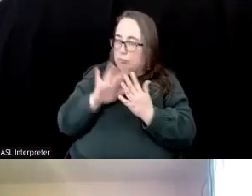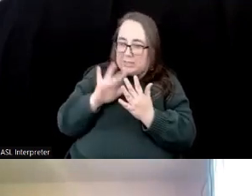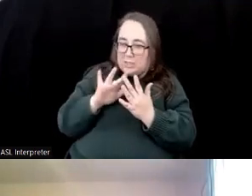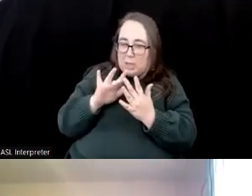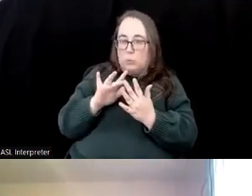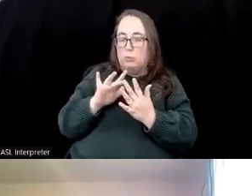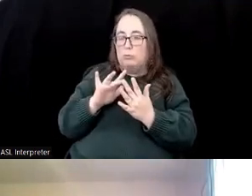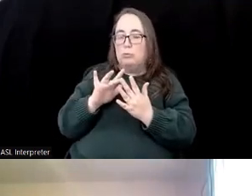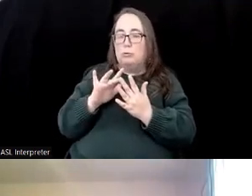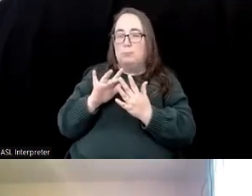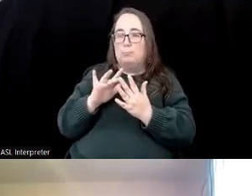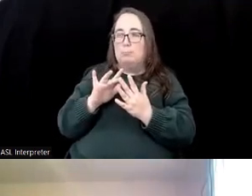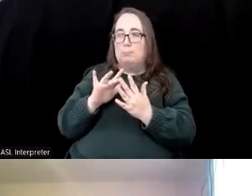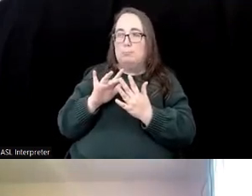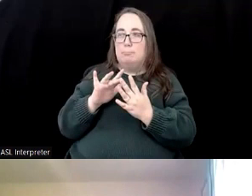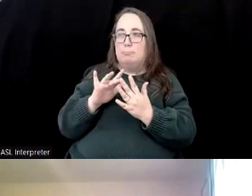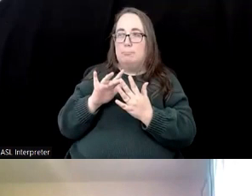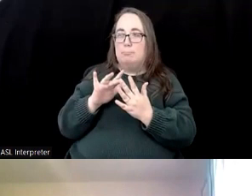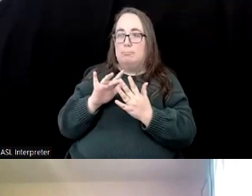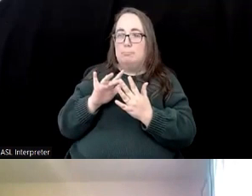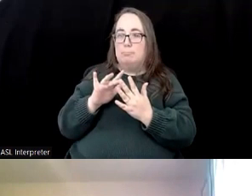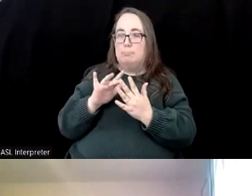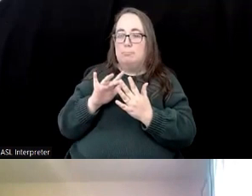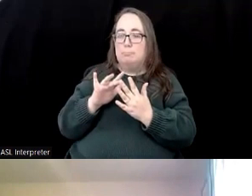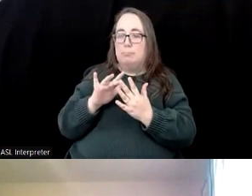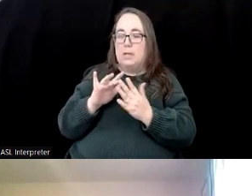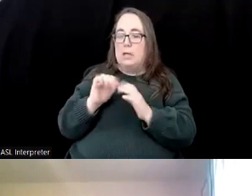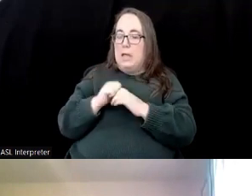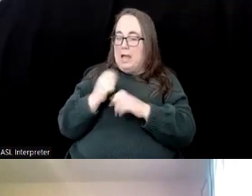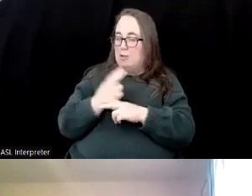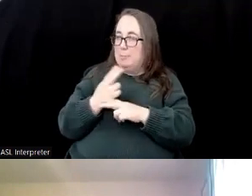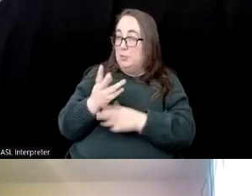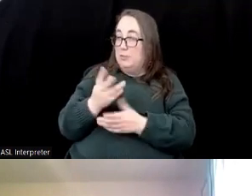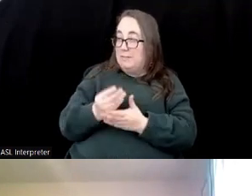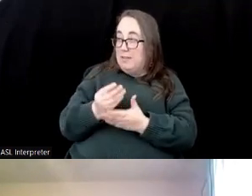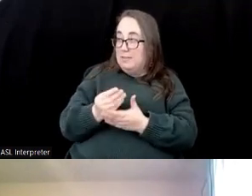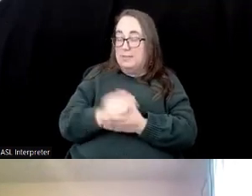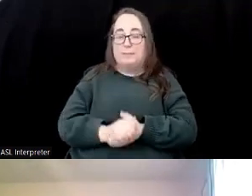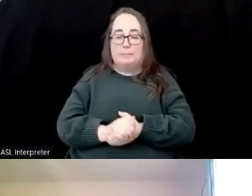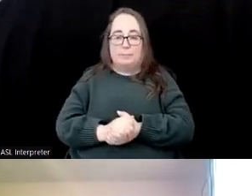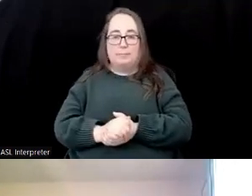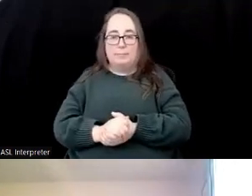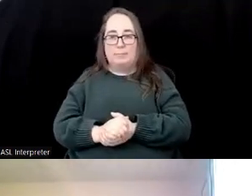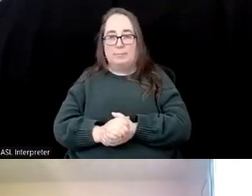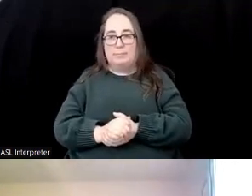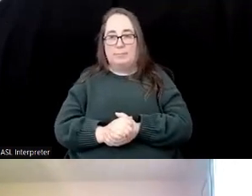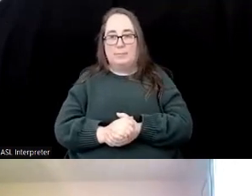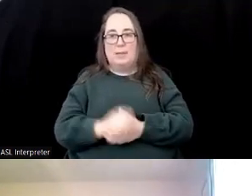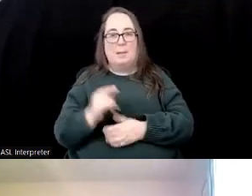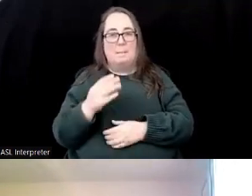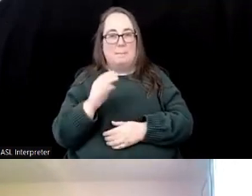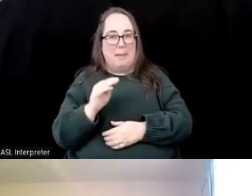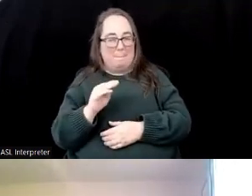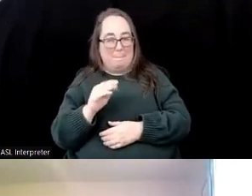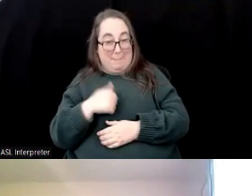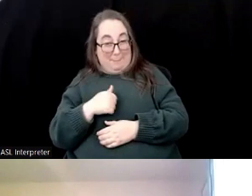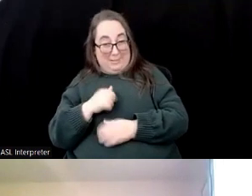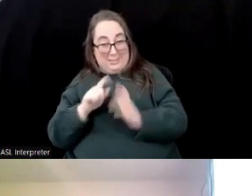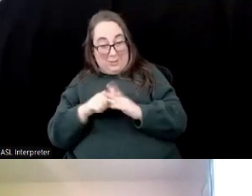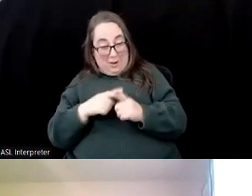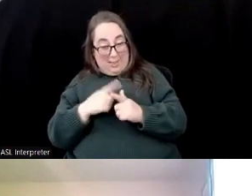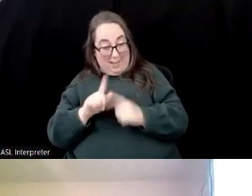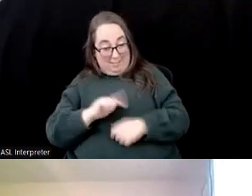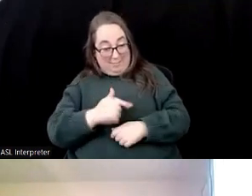to, and how you've been leveraging funds? Sure. Do you want me to start, Liz, and you can dive